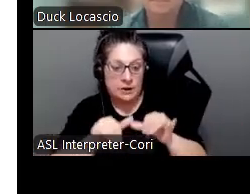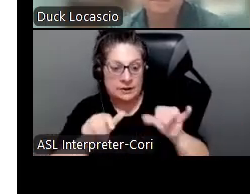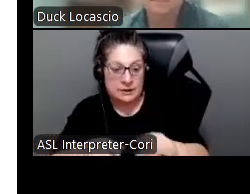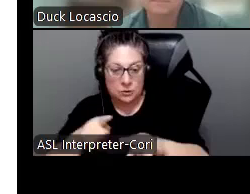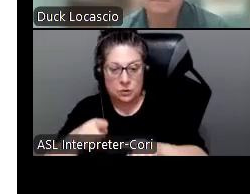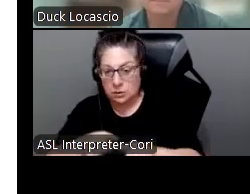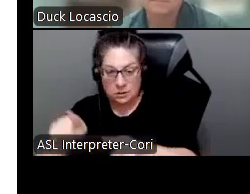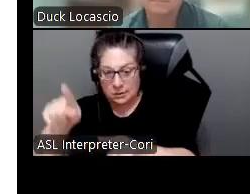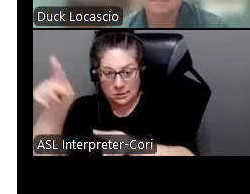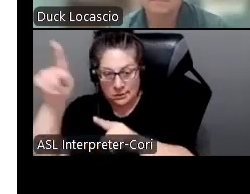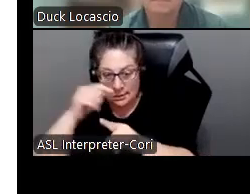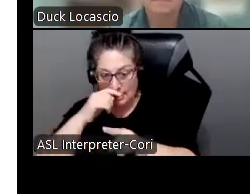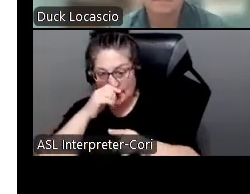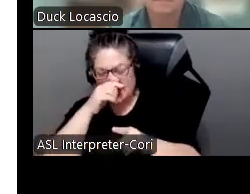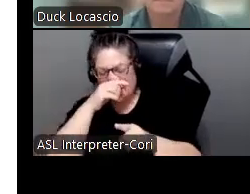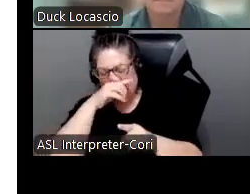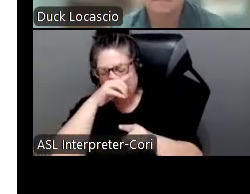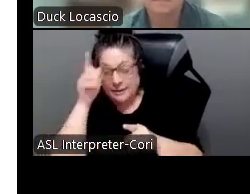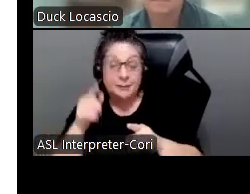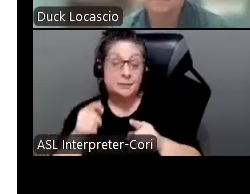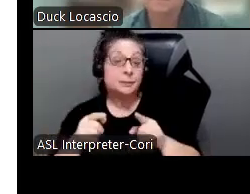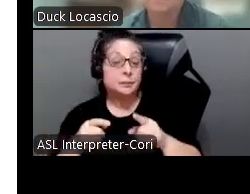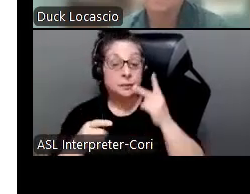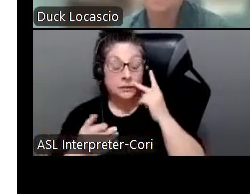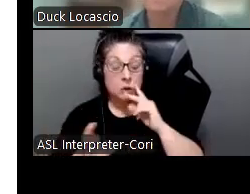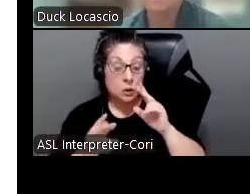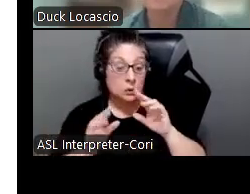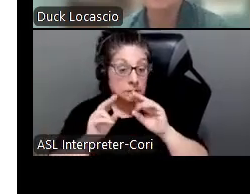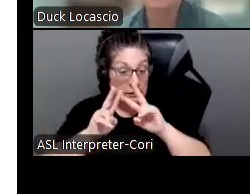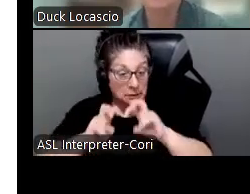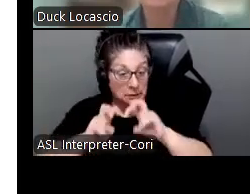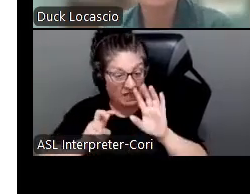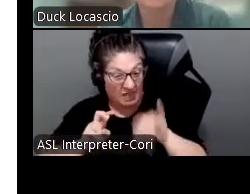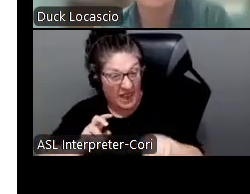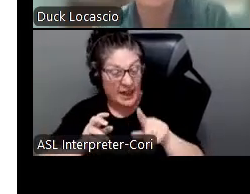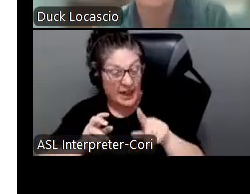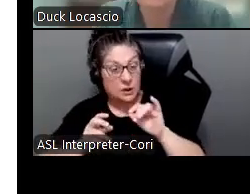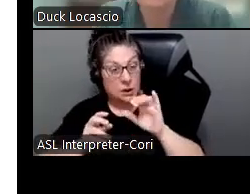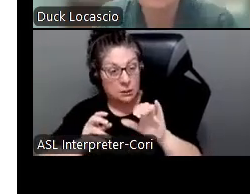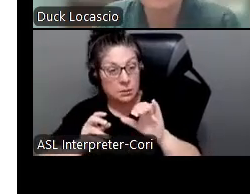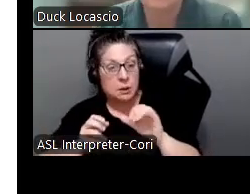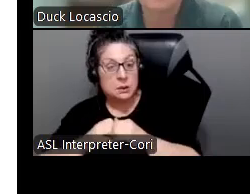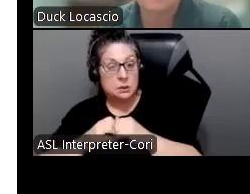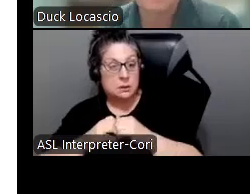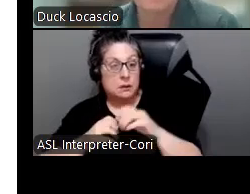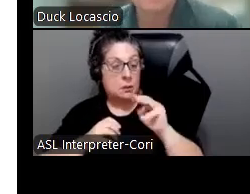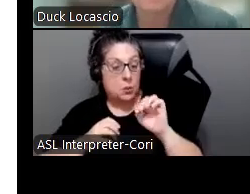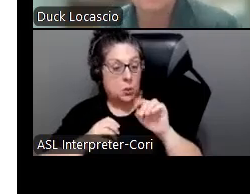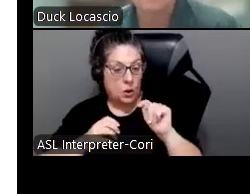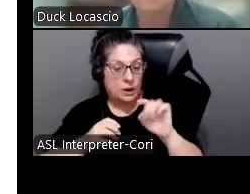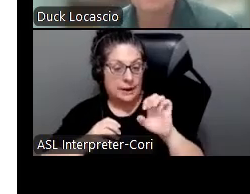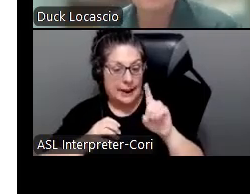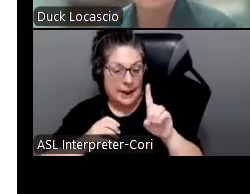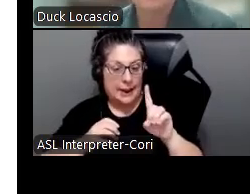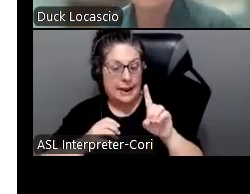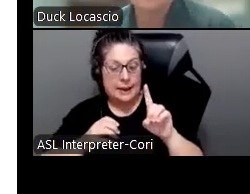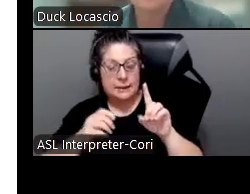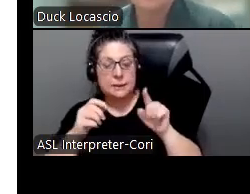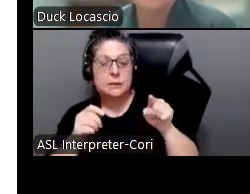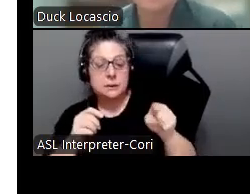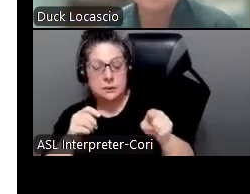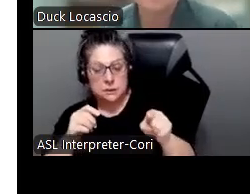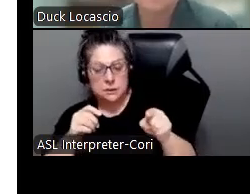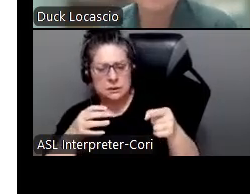upland. If you go into the document from Wharton et al., there's a drawing of this for a number